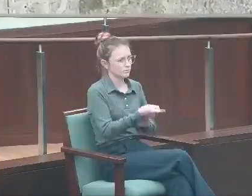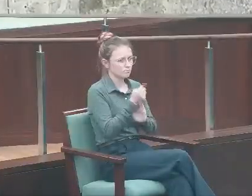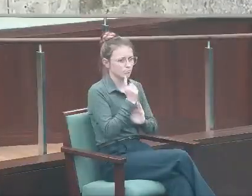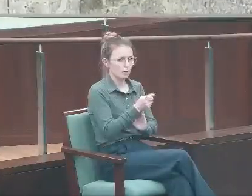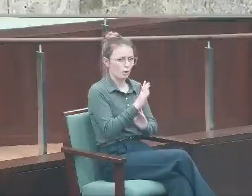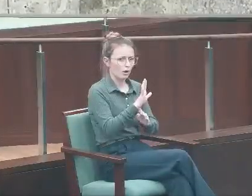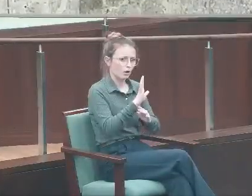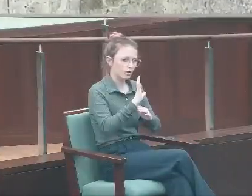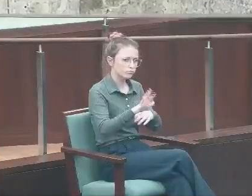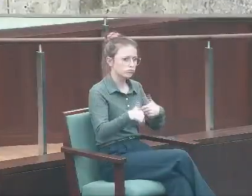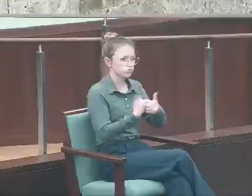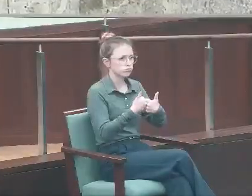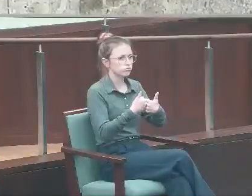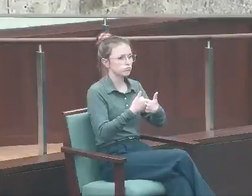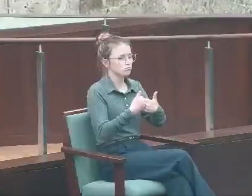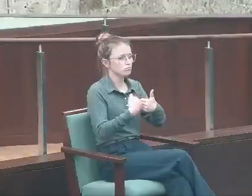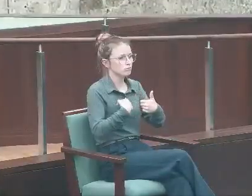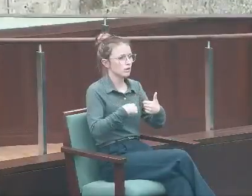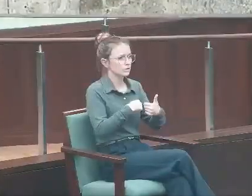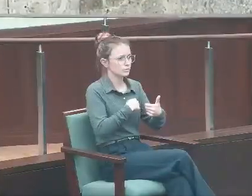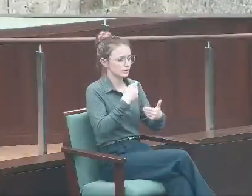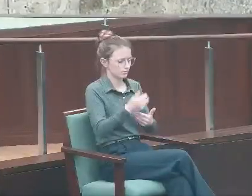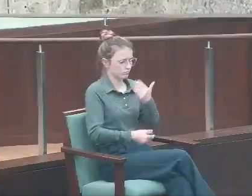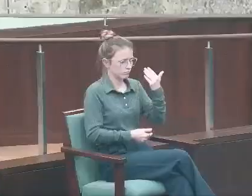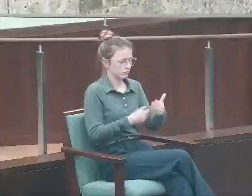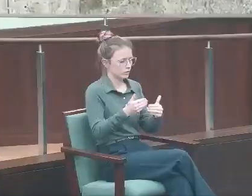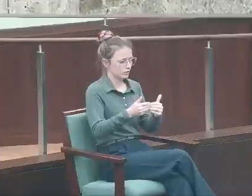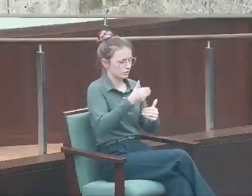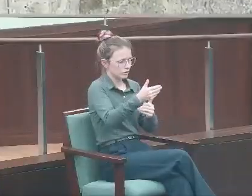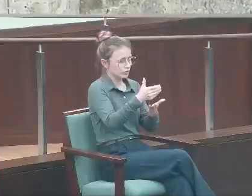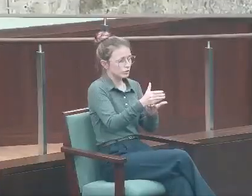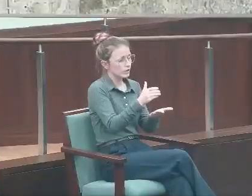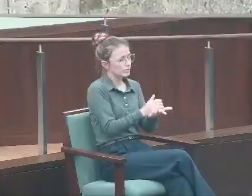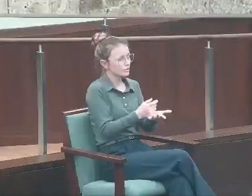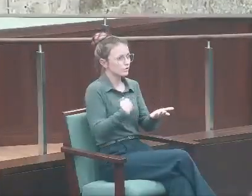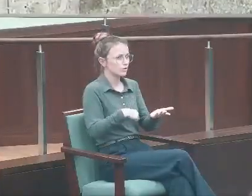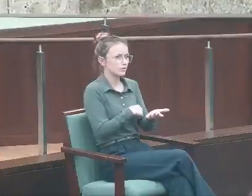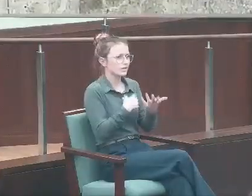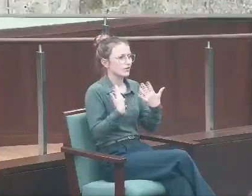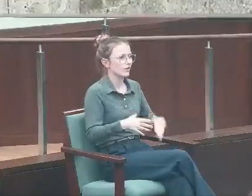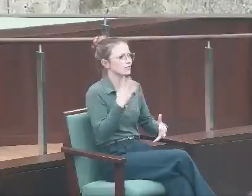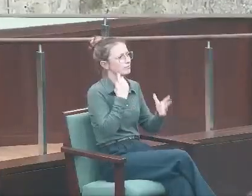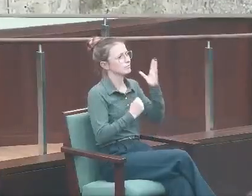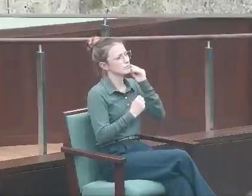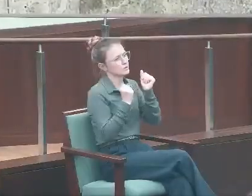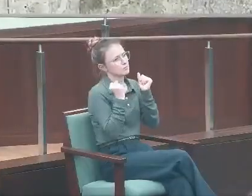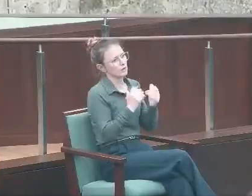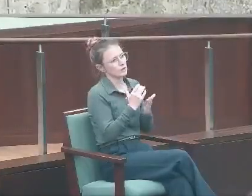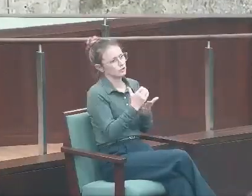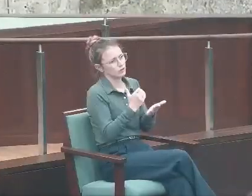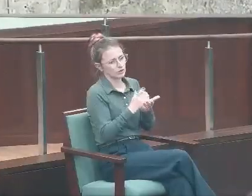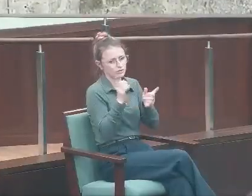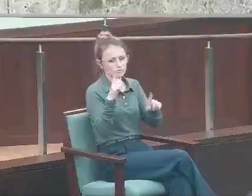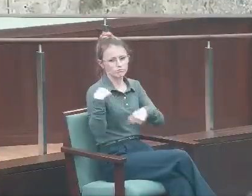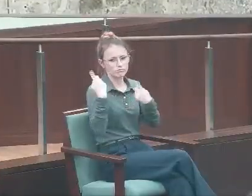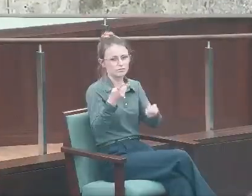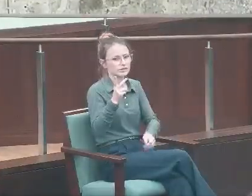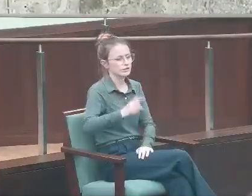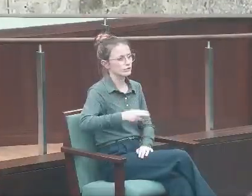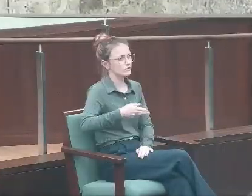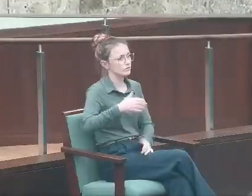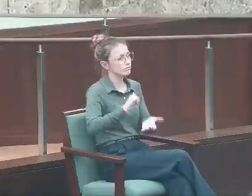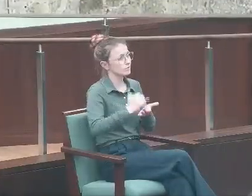move into the next chapter, as we have in so many other chapters throughout our history, which is why